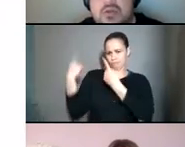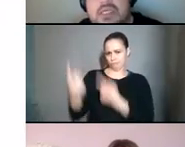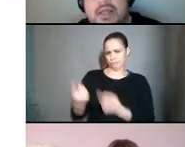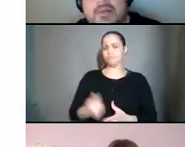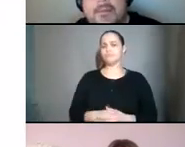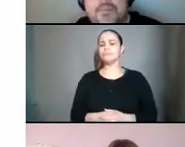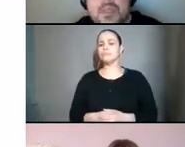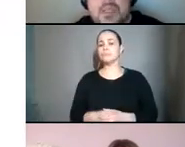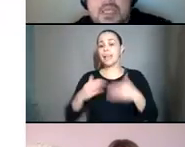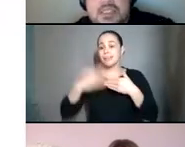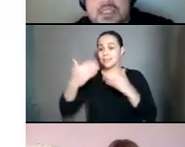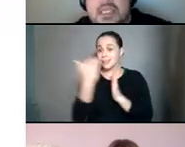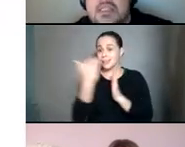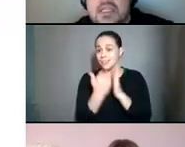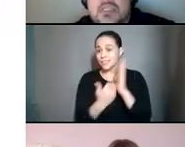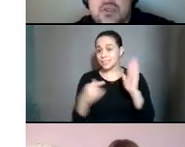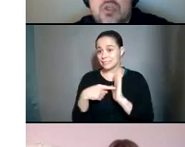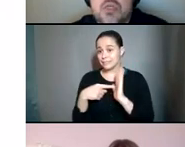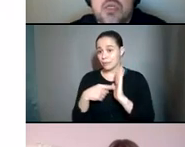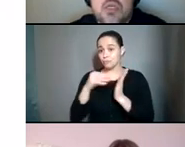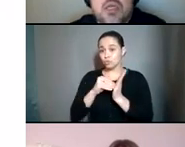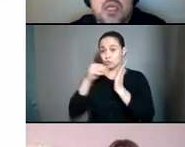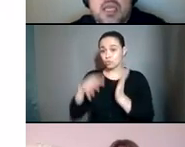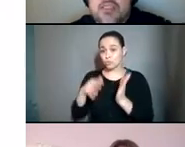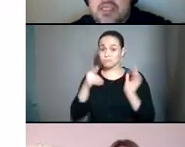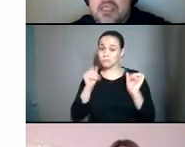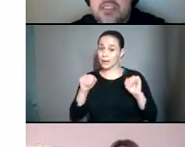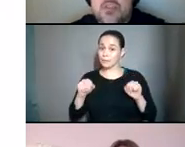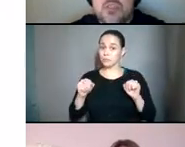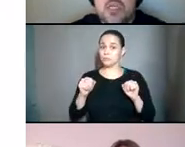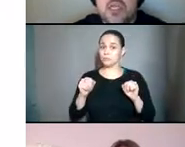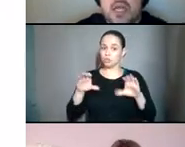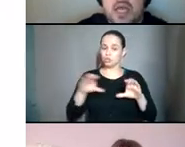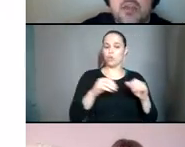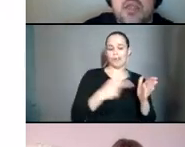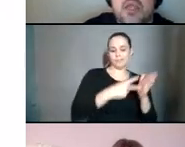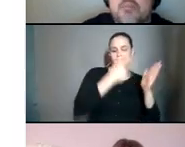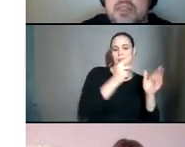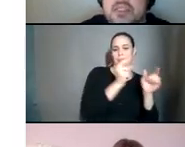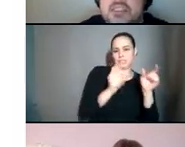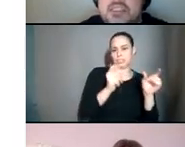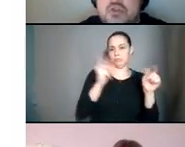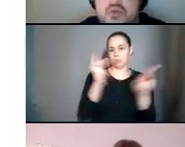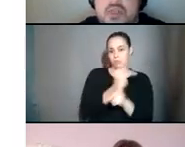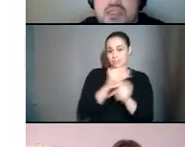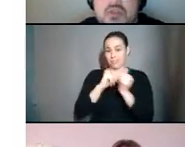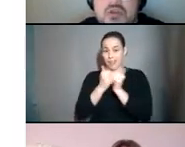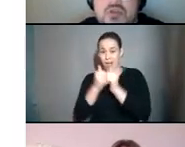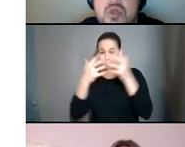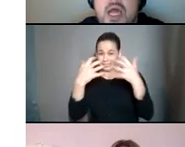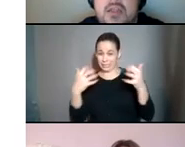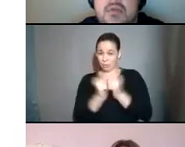In this next lesson example, the student is successful with building double-digit multiplication arrays by decomposing by tens and